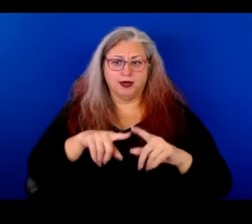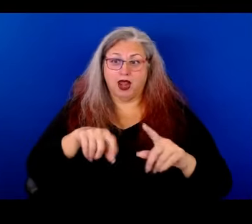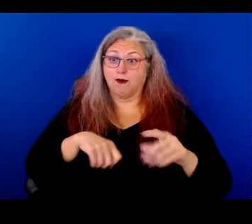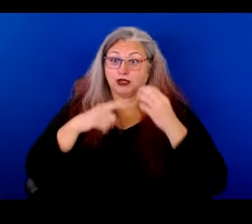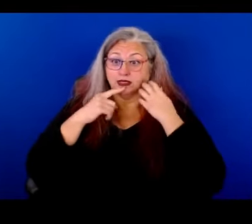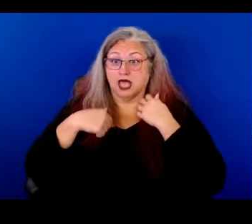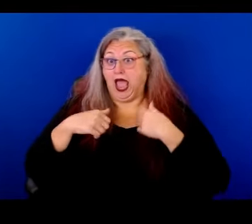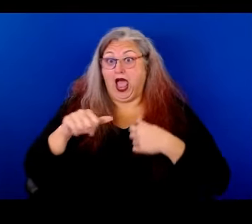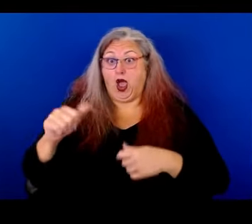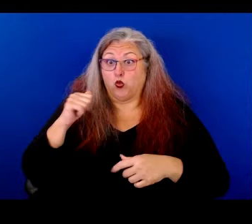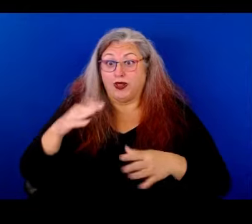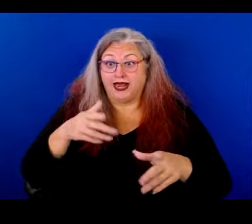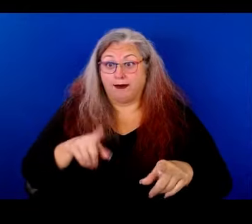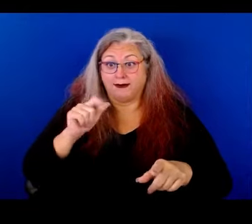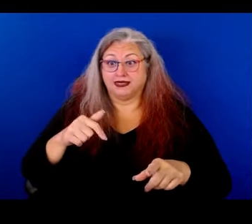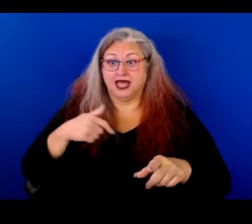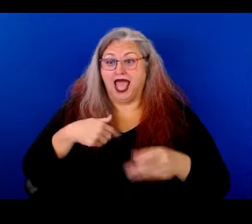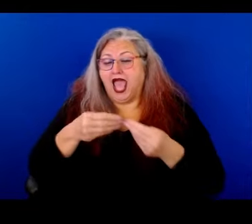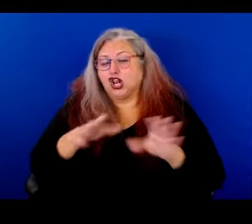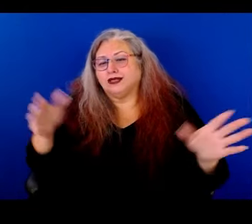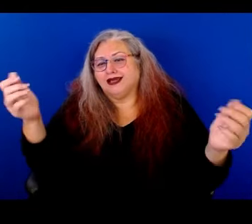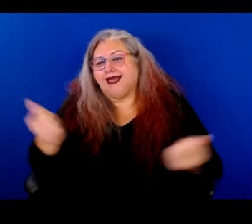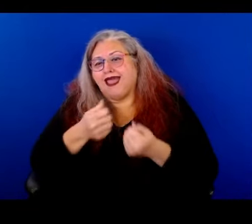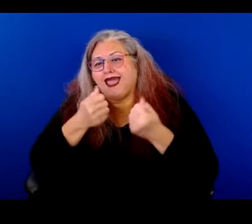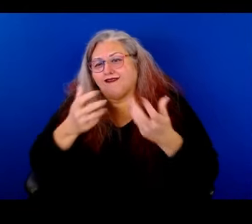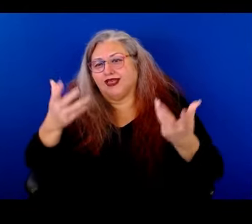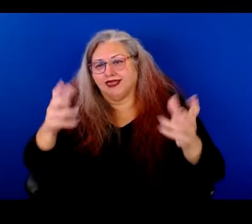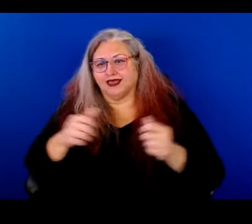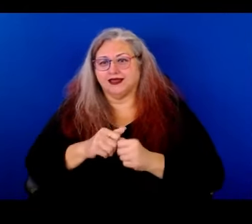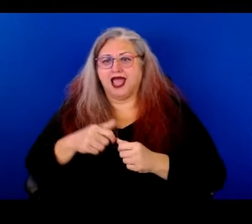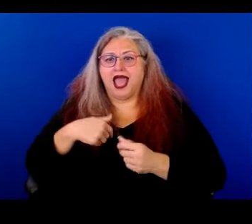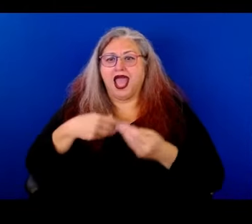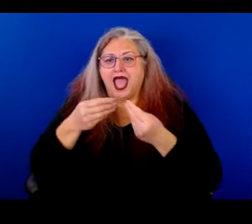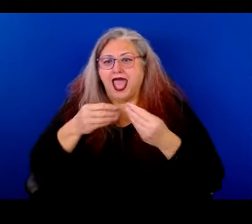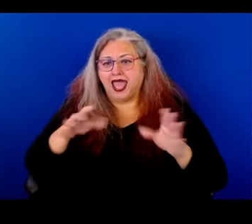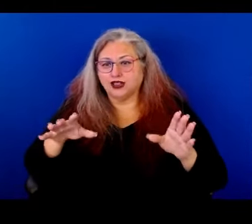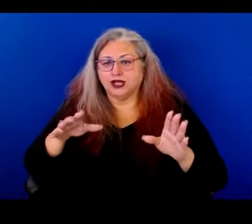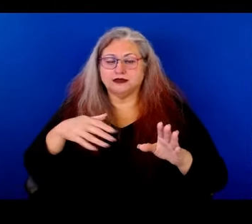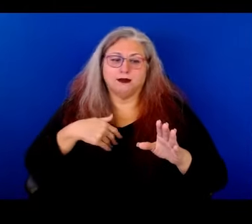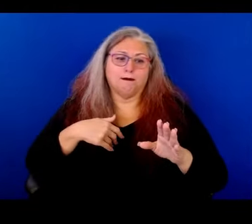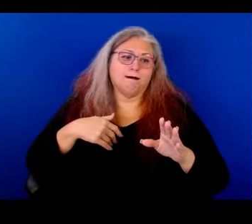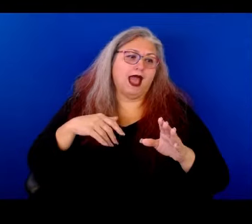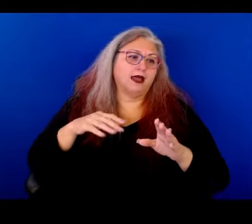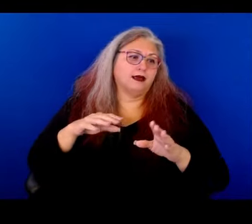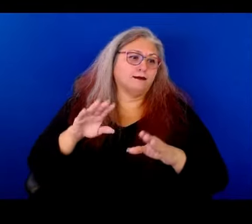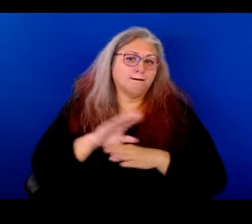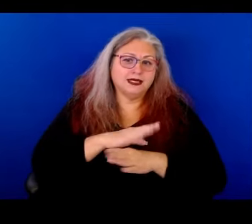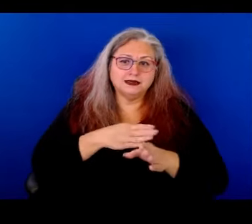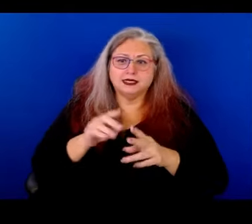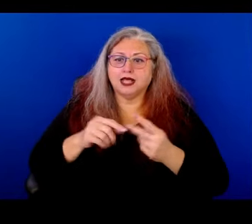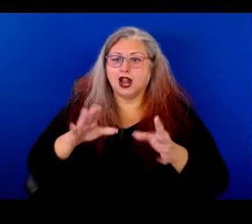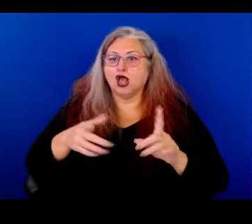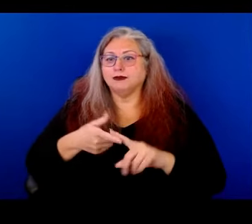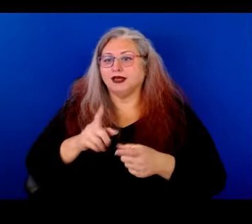proud to say I wouldn't have let it happen because I've lost everything. I've lost my livelihood. I've lost